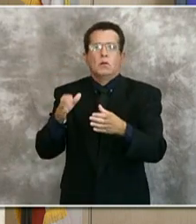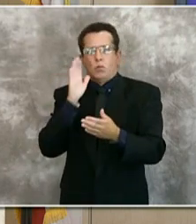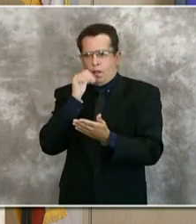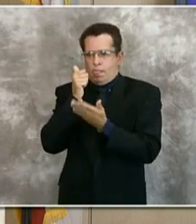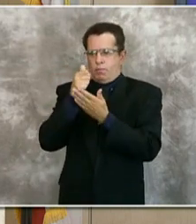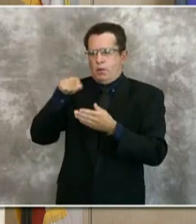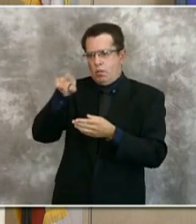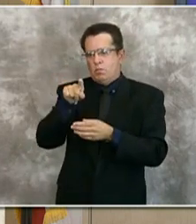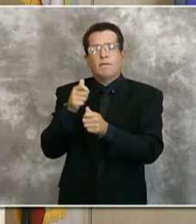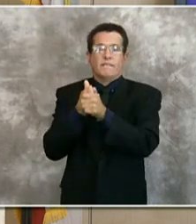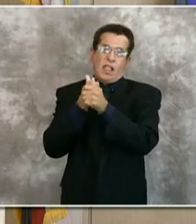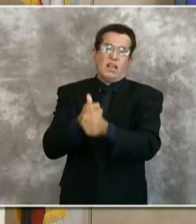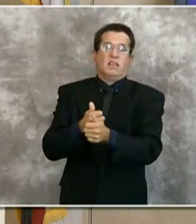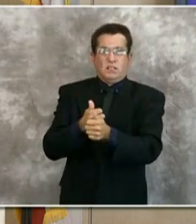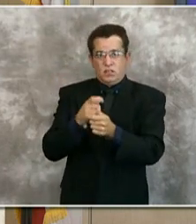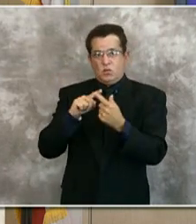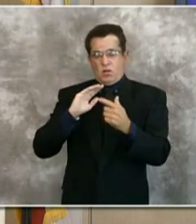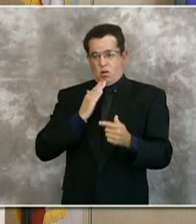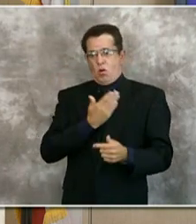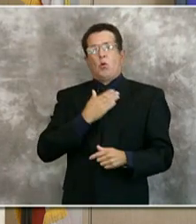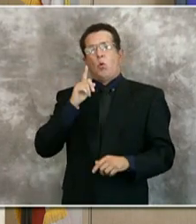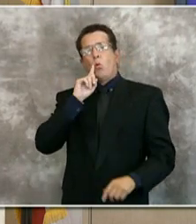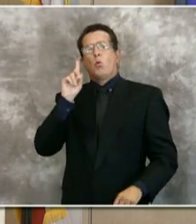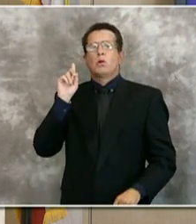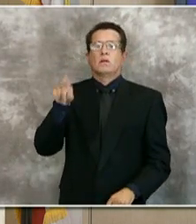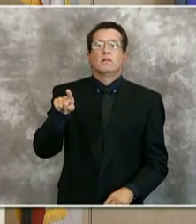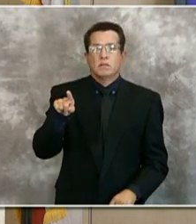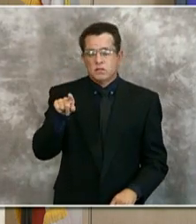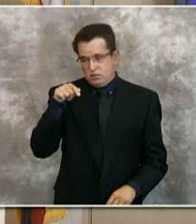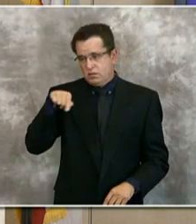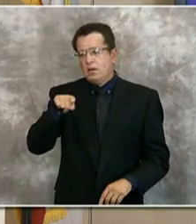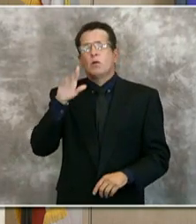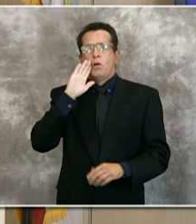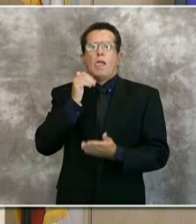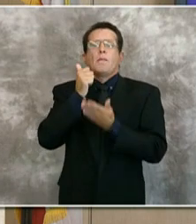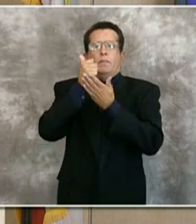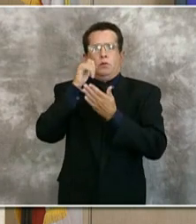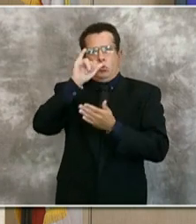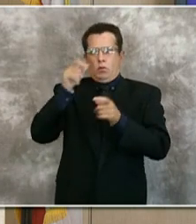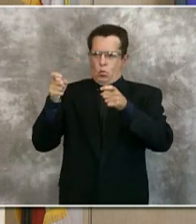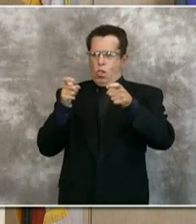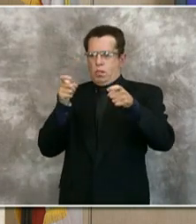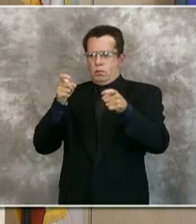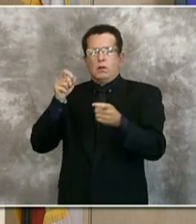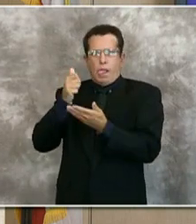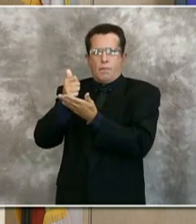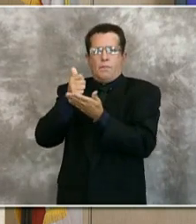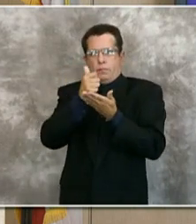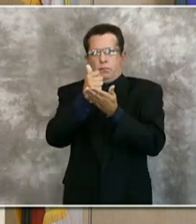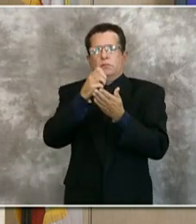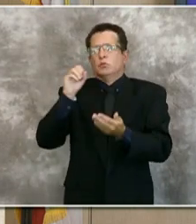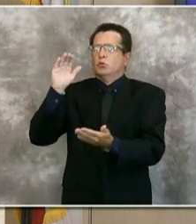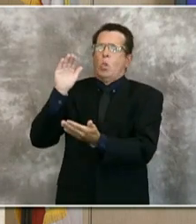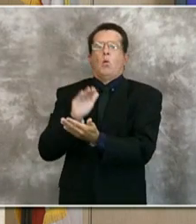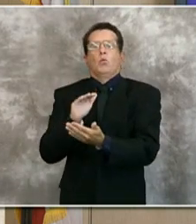comply with our public health order and to help us slow down the spread of this